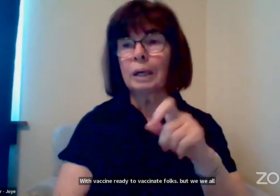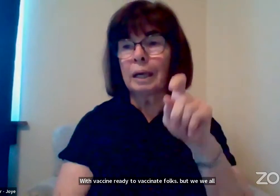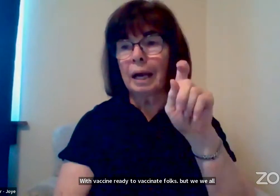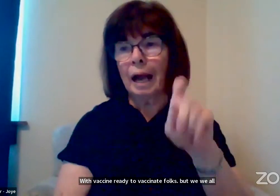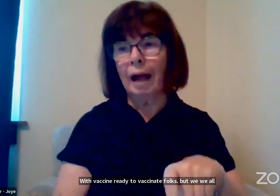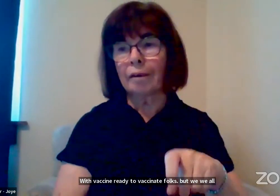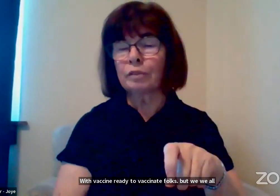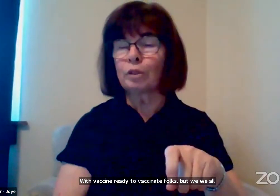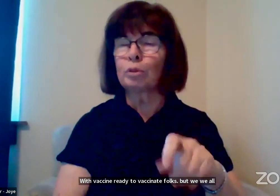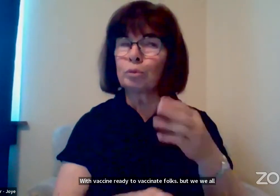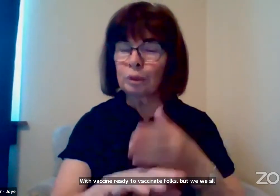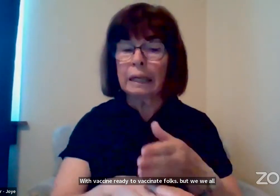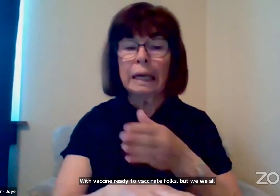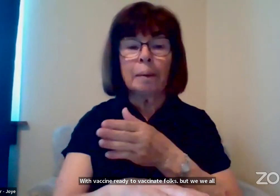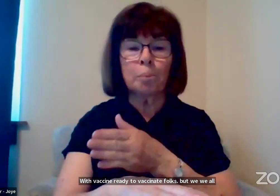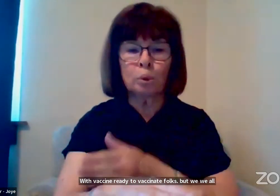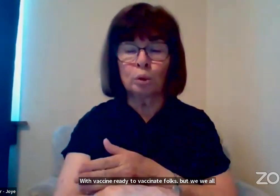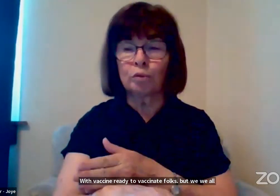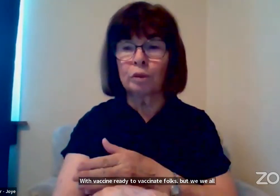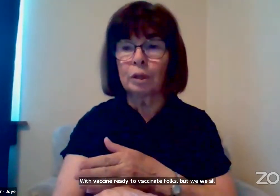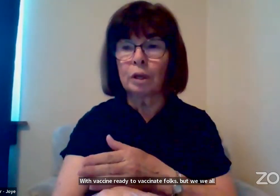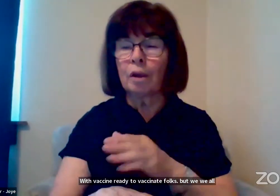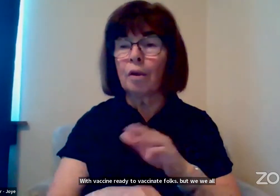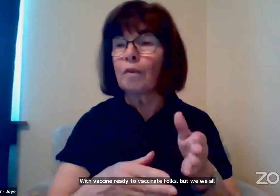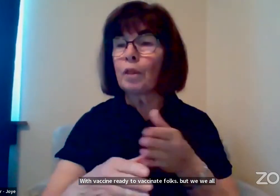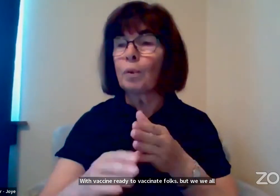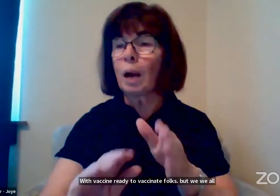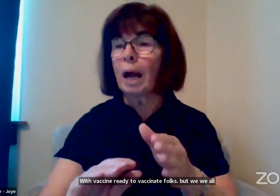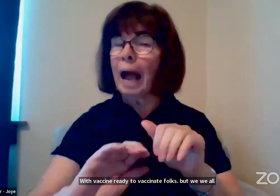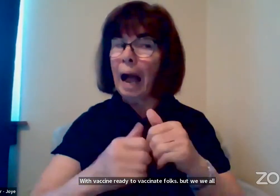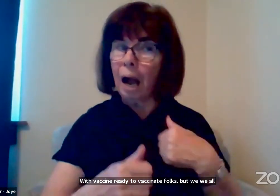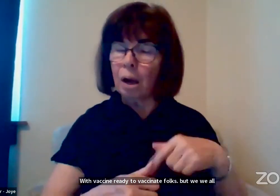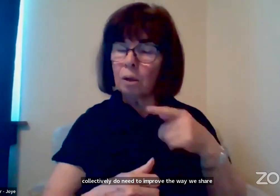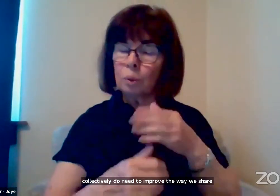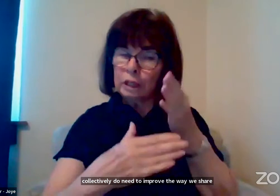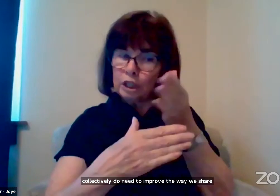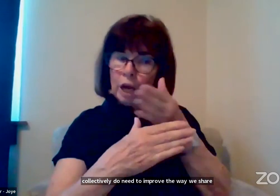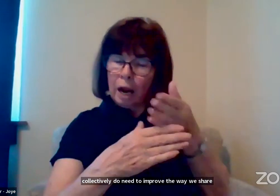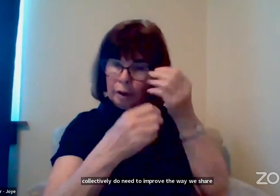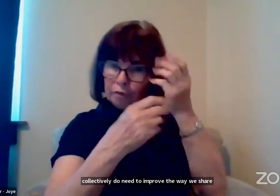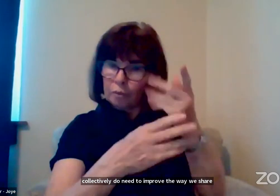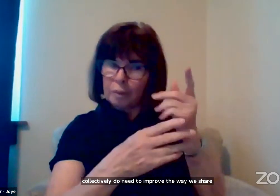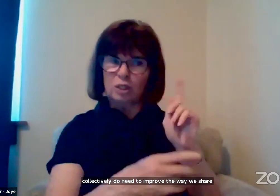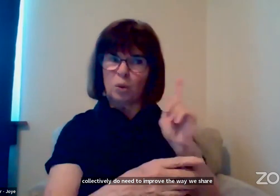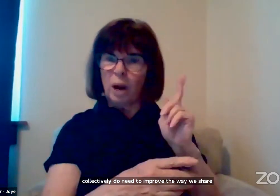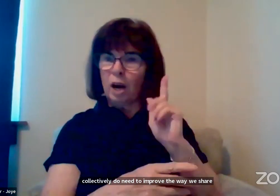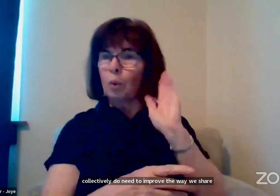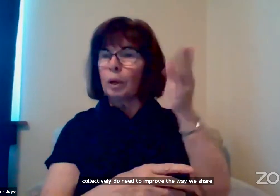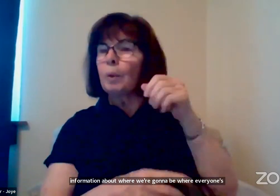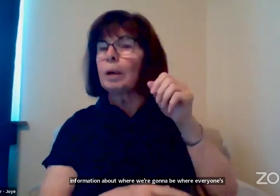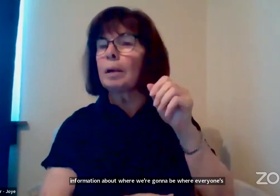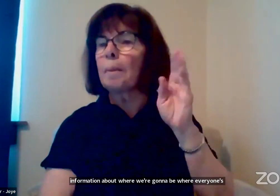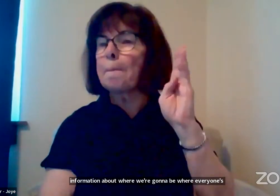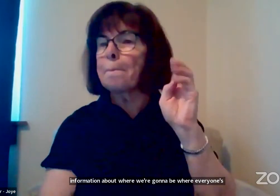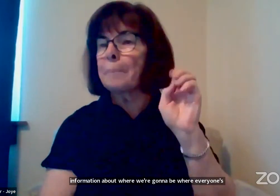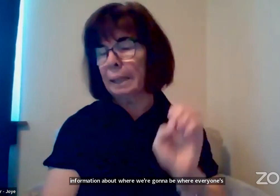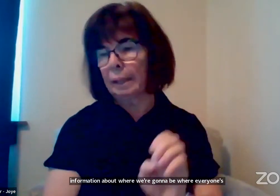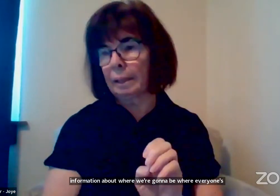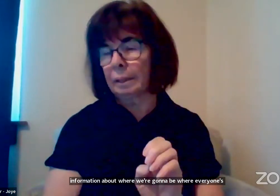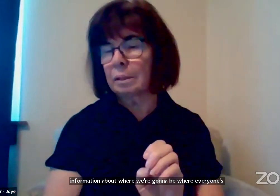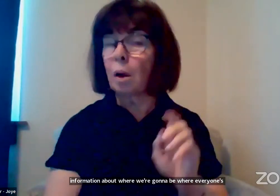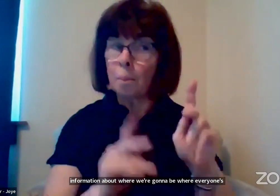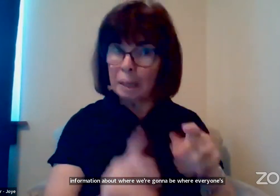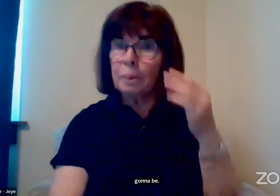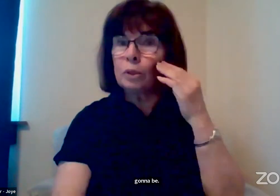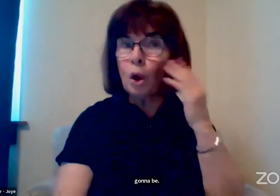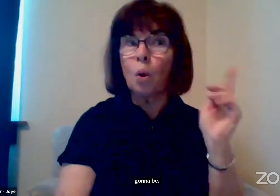to improve the way we share information about where we're going to be, where everyone's going to be, so that people know